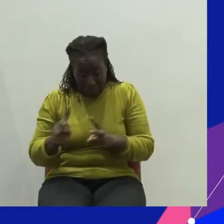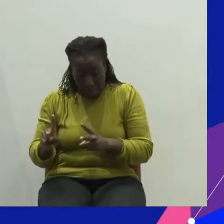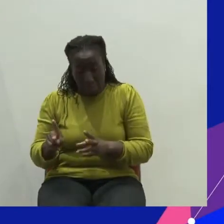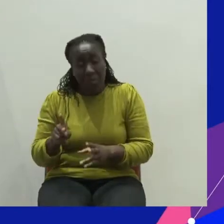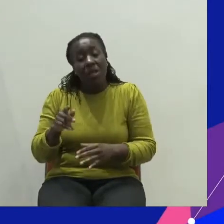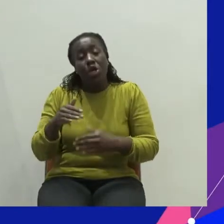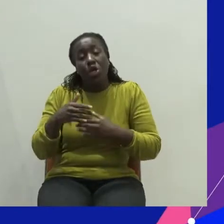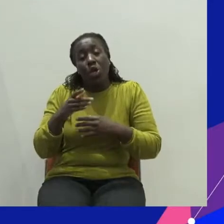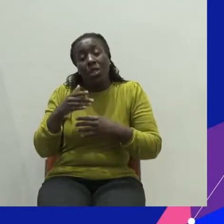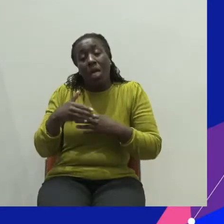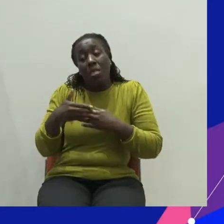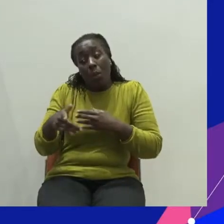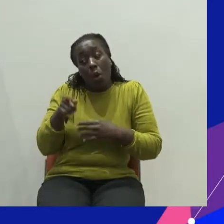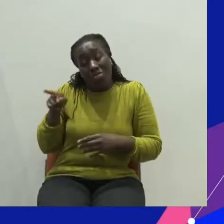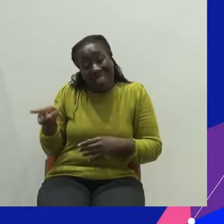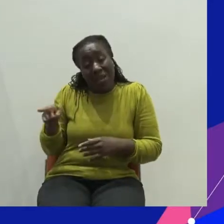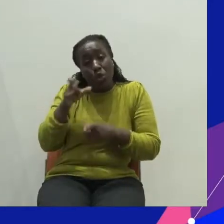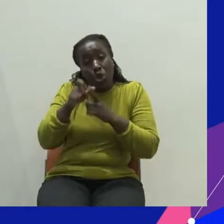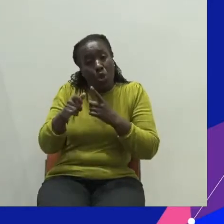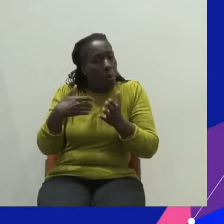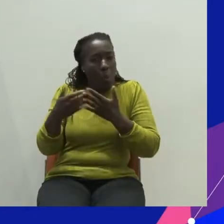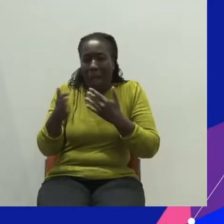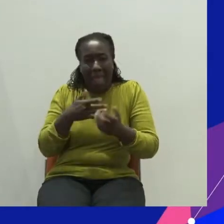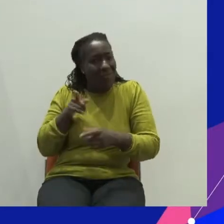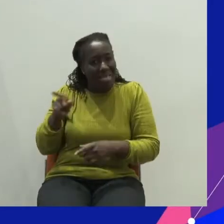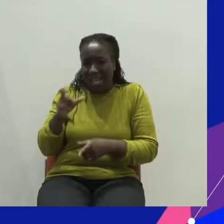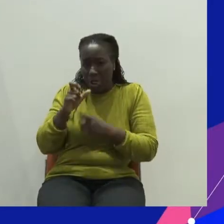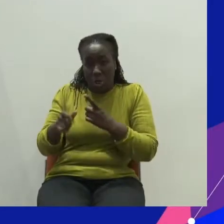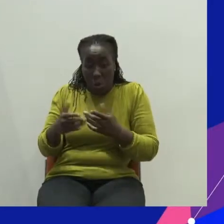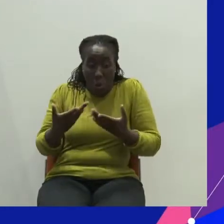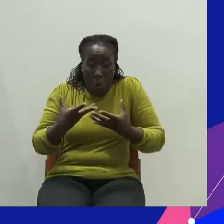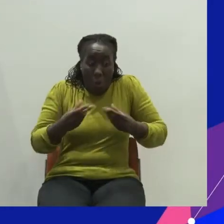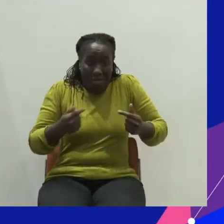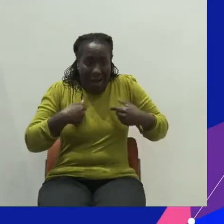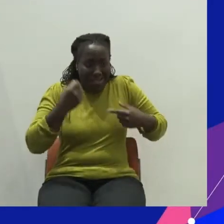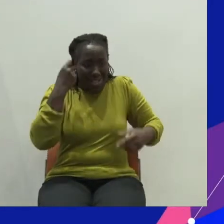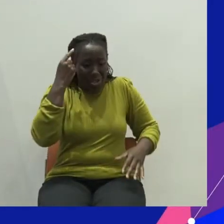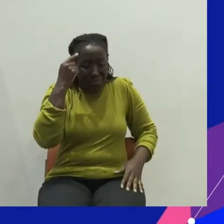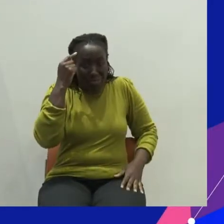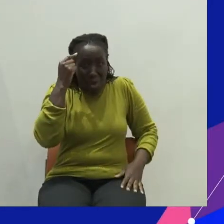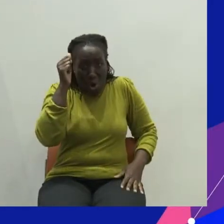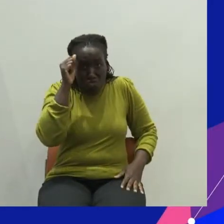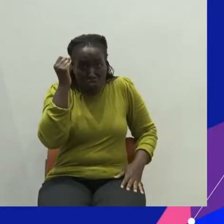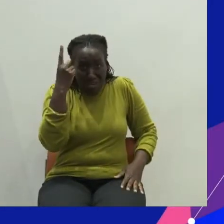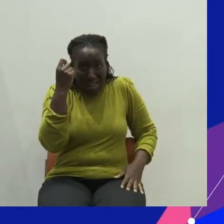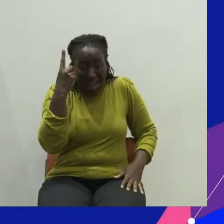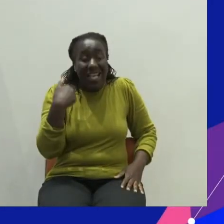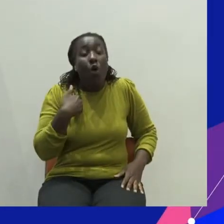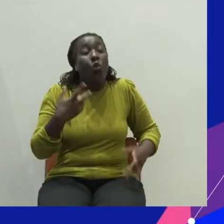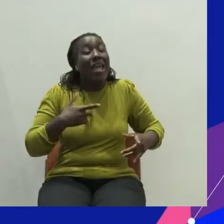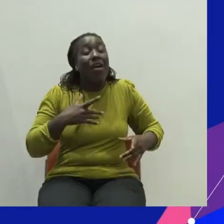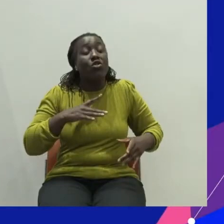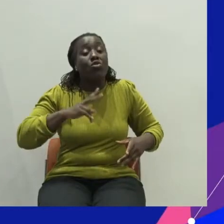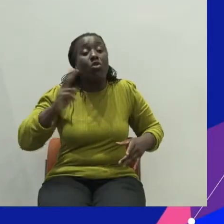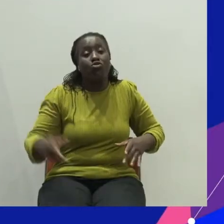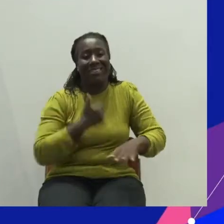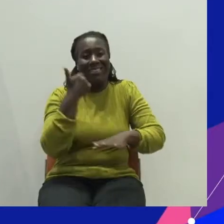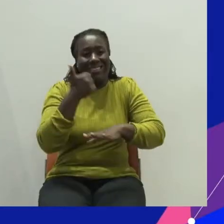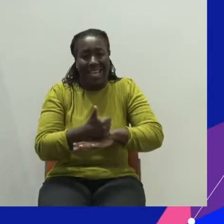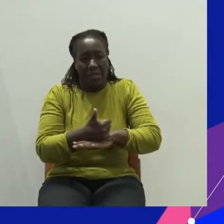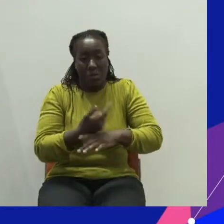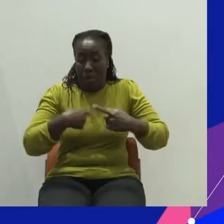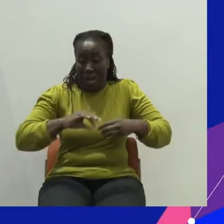are going to do whatever they do, right, without us knowing it, and we're gonna have to reset. So we're gonna have to design